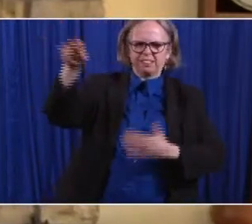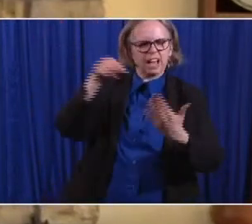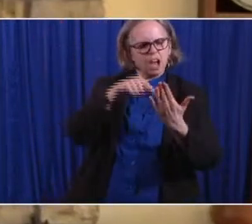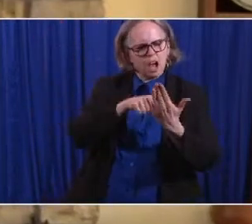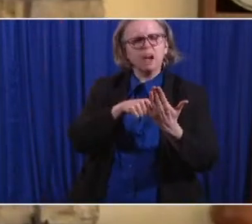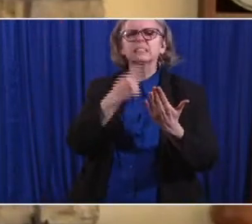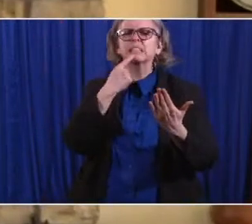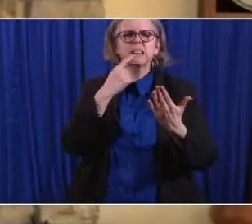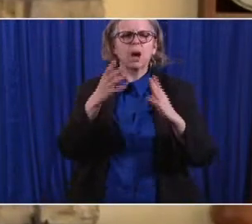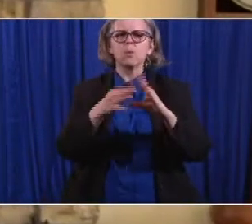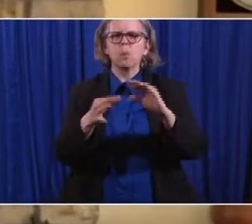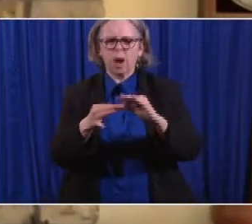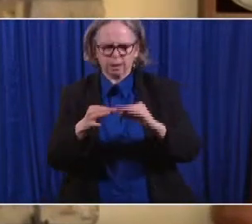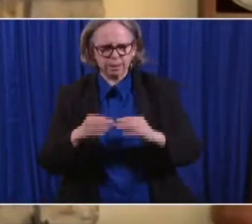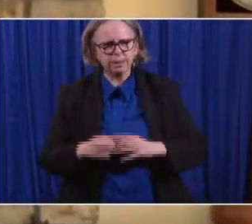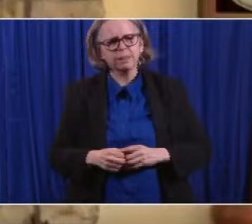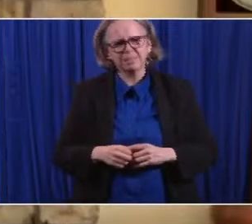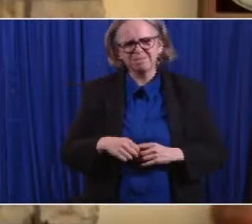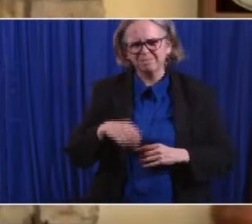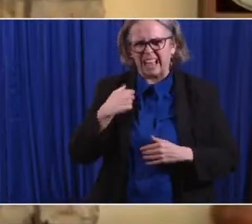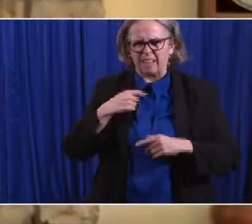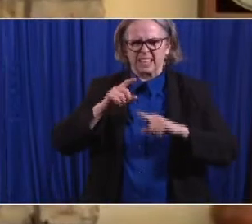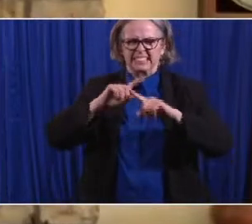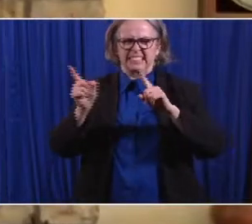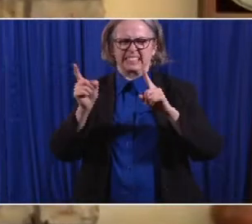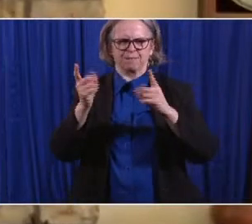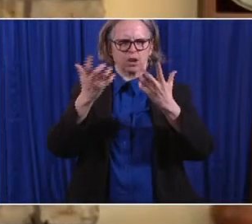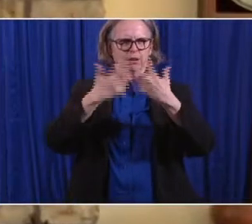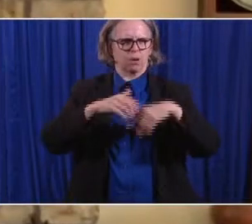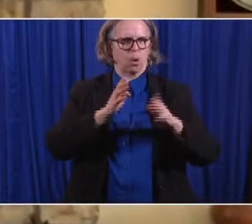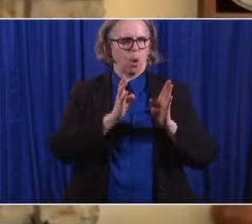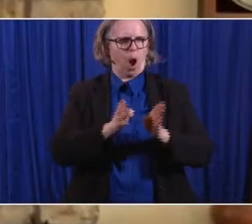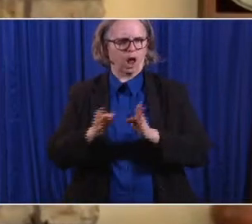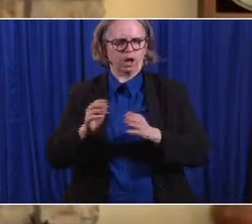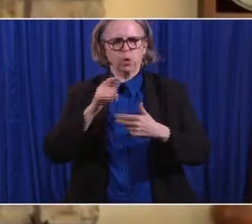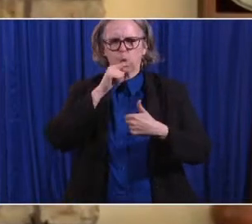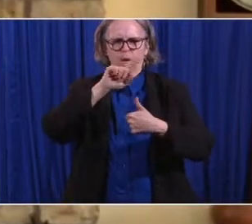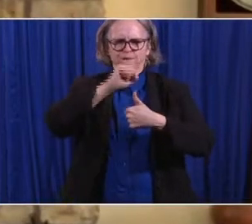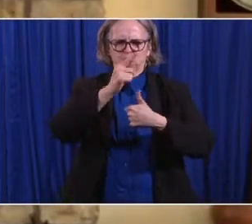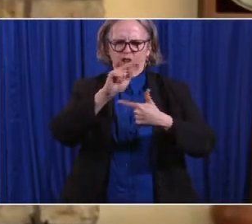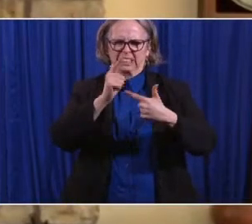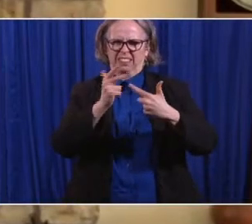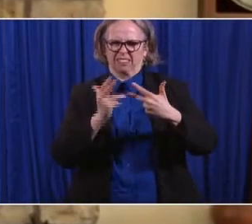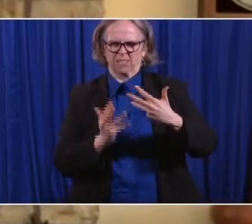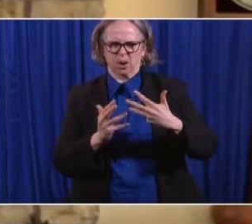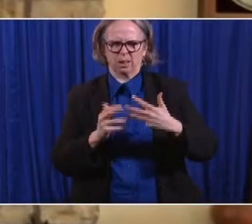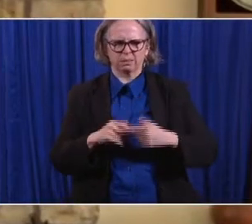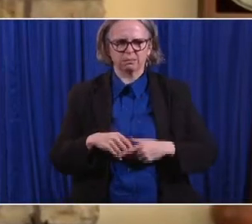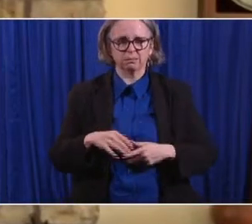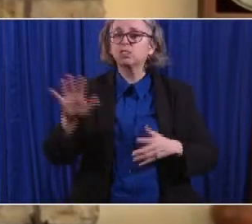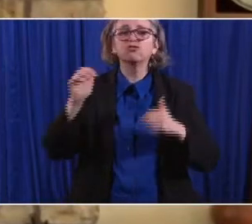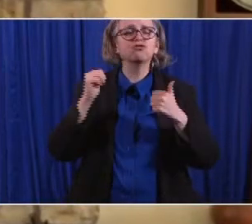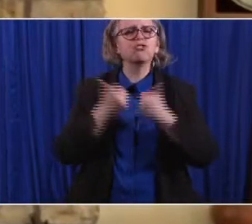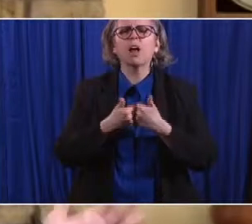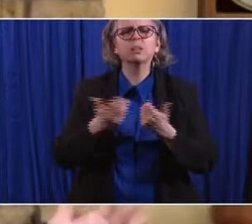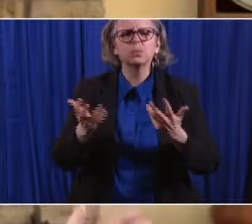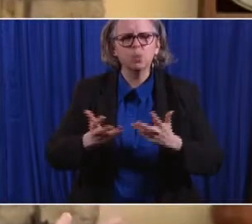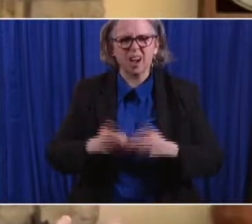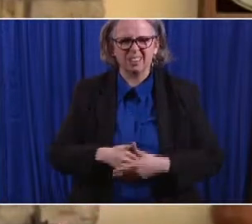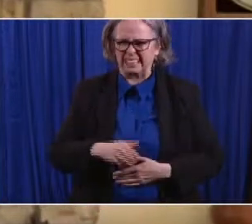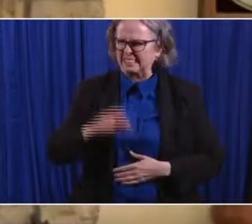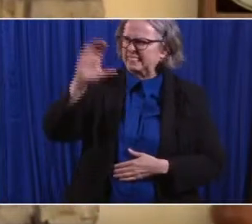The challenge that we faced when we looked, one of the challenges we faced when we looked at what the CDC did, is they had a huge